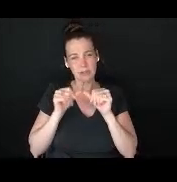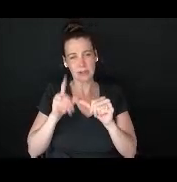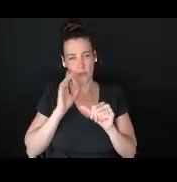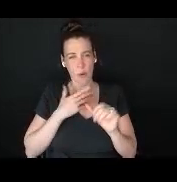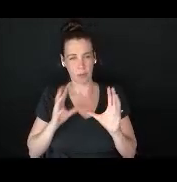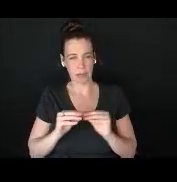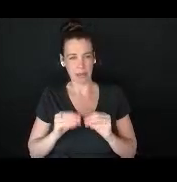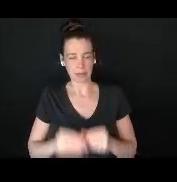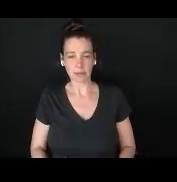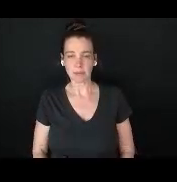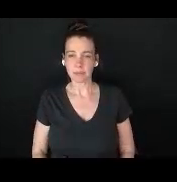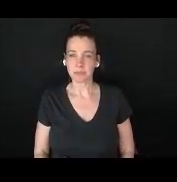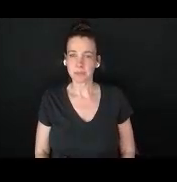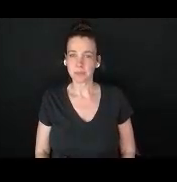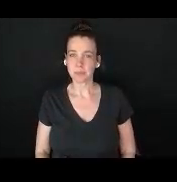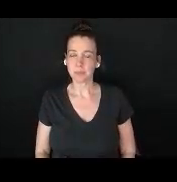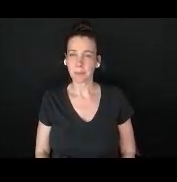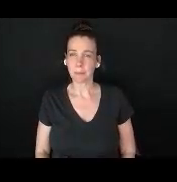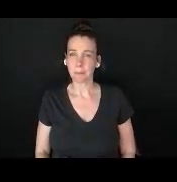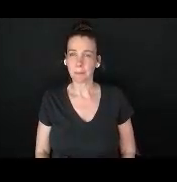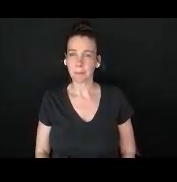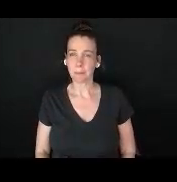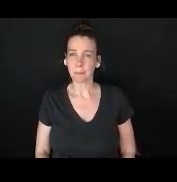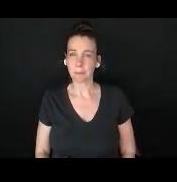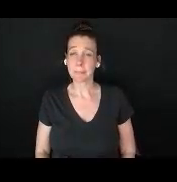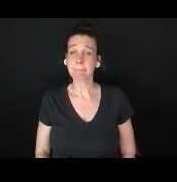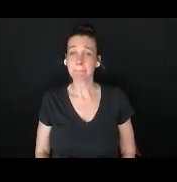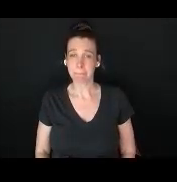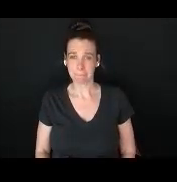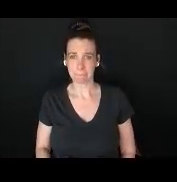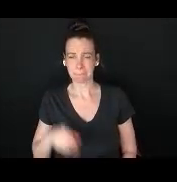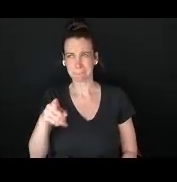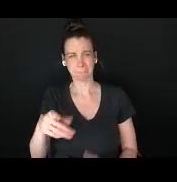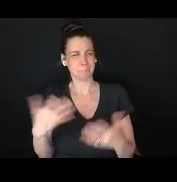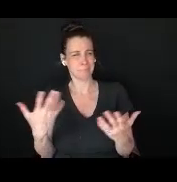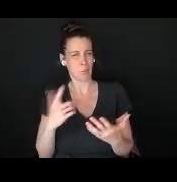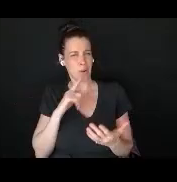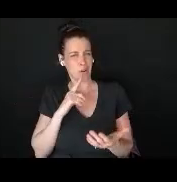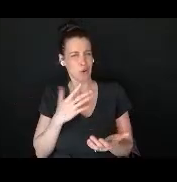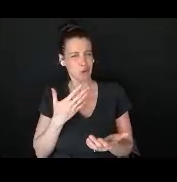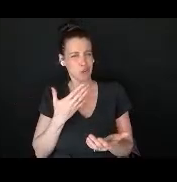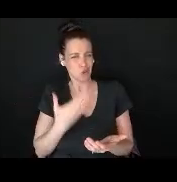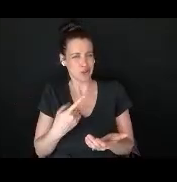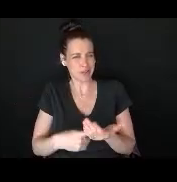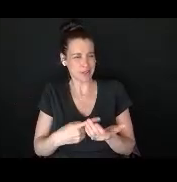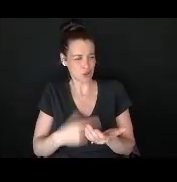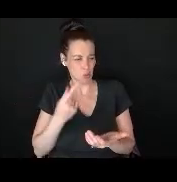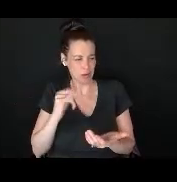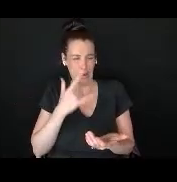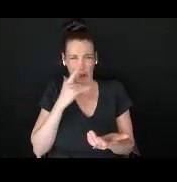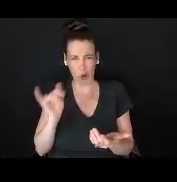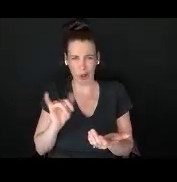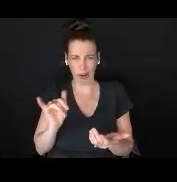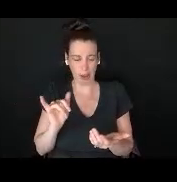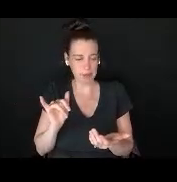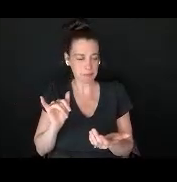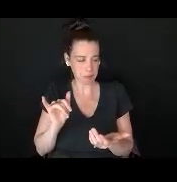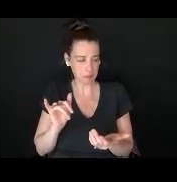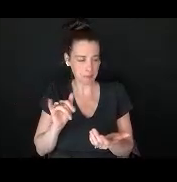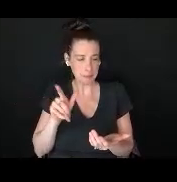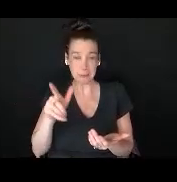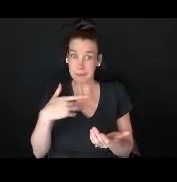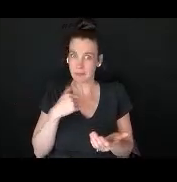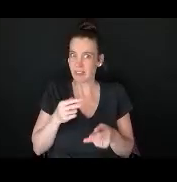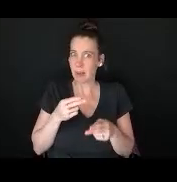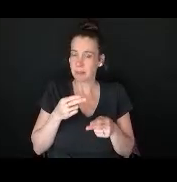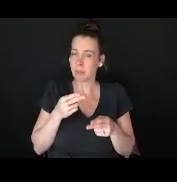Next slide, please. So in terms of what a good discussion looks like. We had a kind of a brief template here.